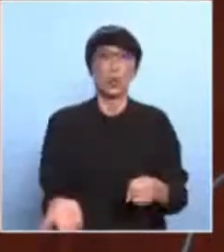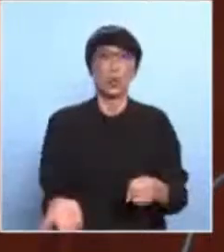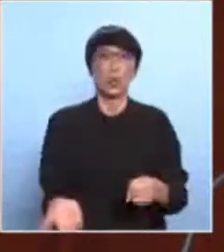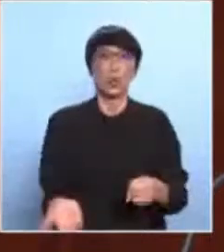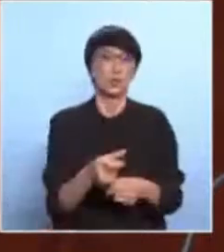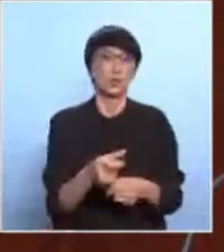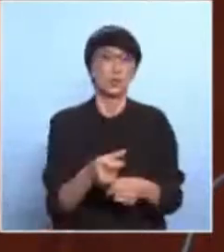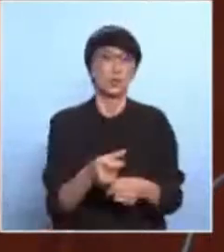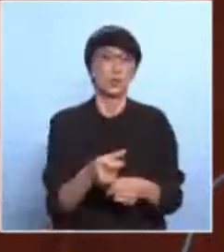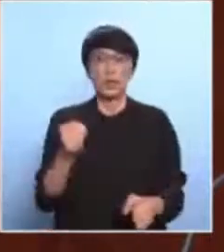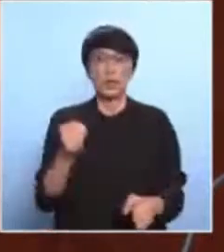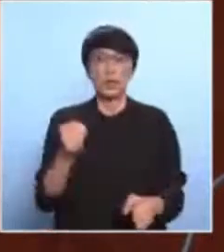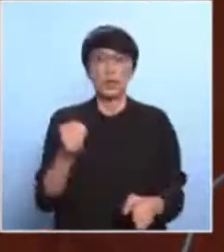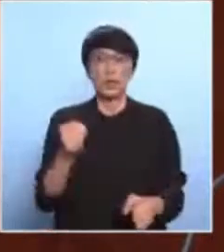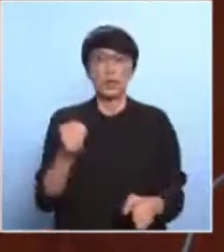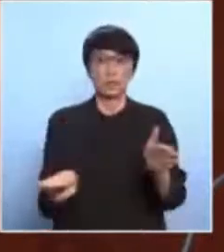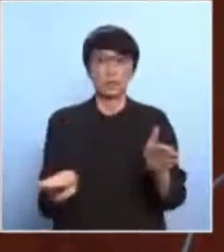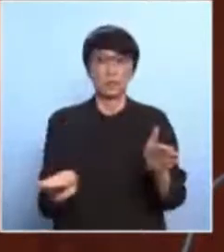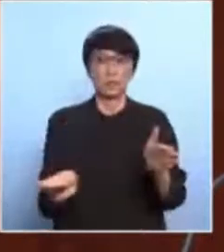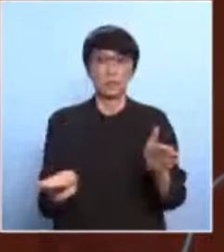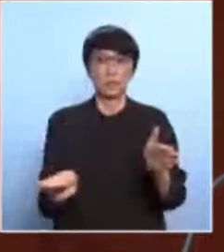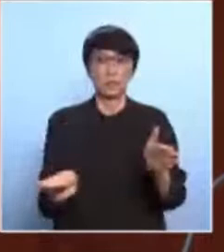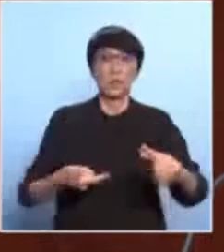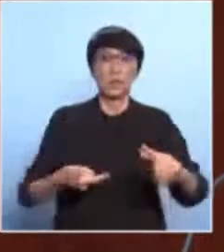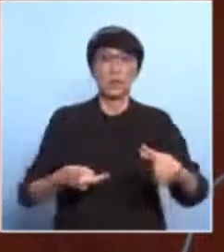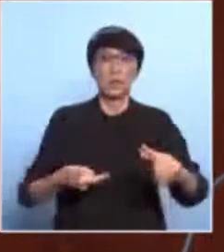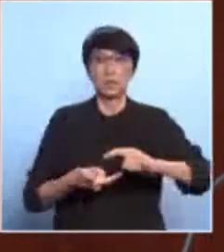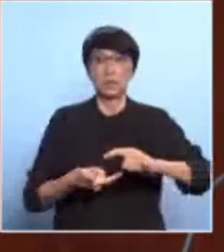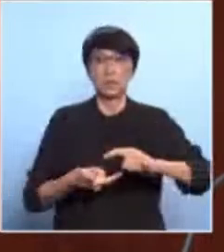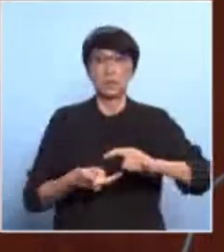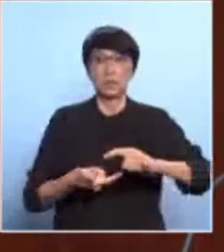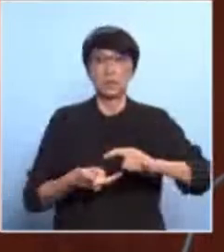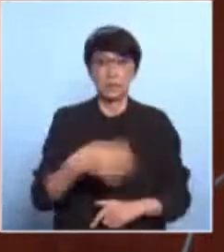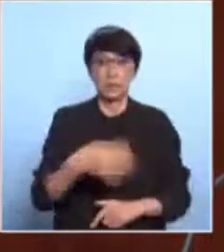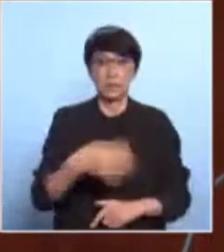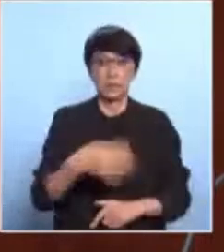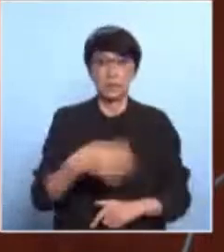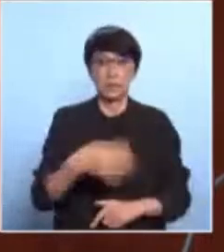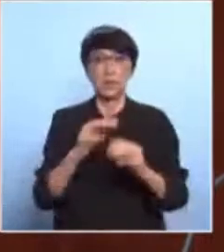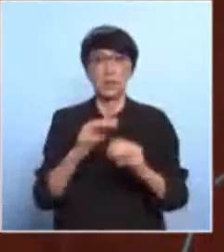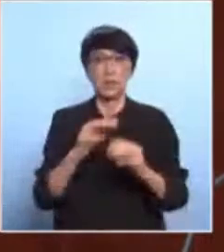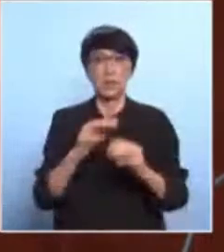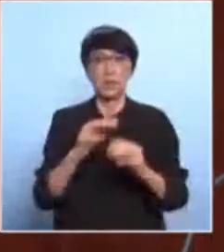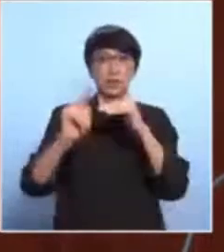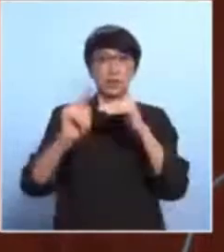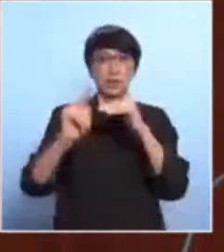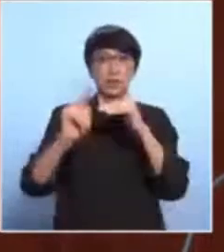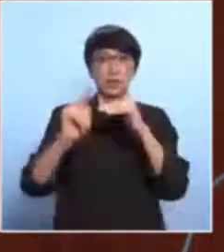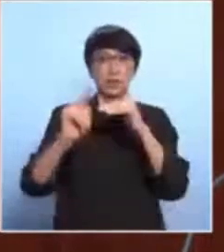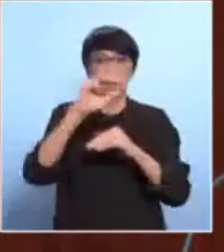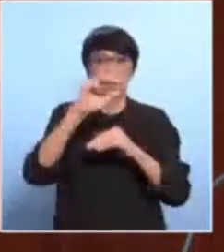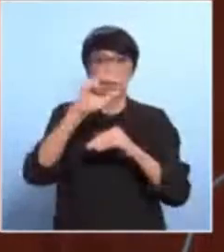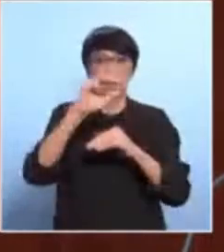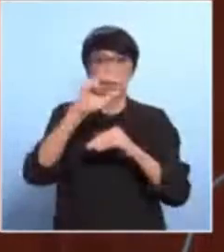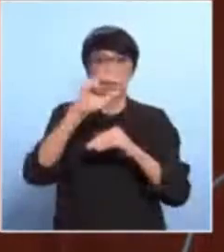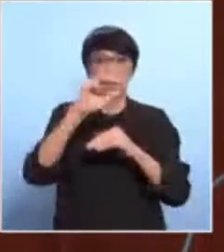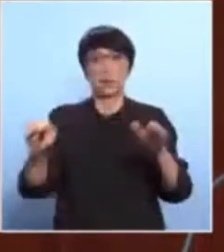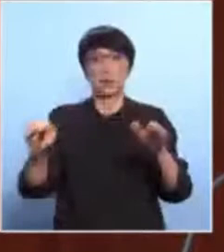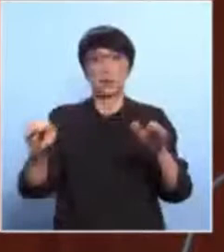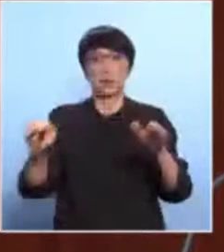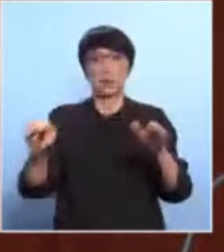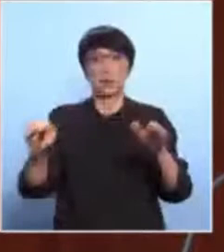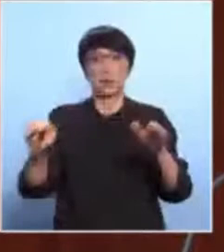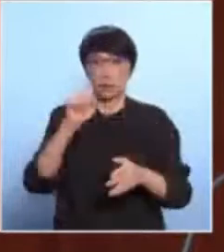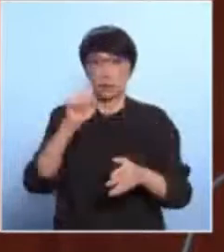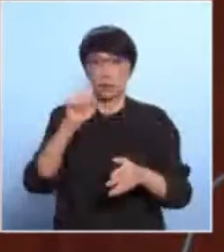area GFA exemption for above-ground car parks to speed up the development process. 2. Extend the arrangement